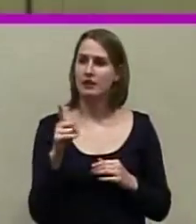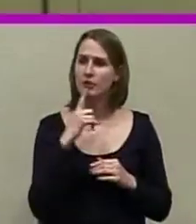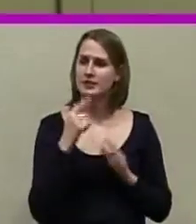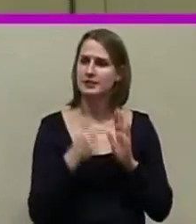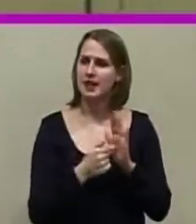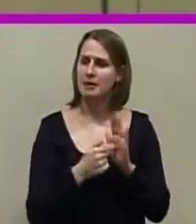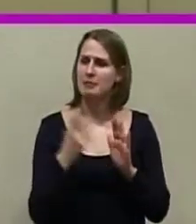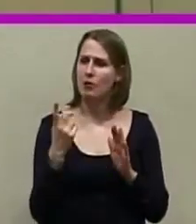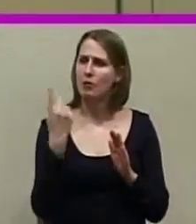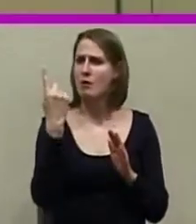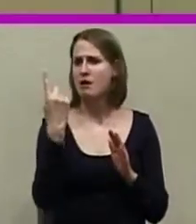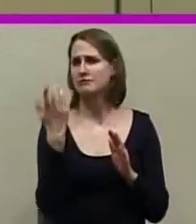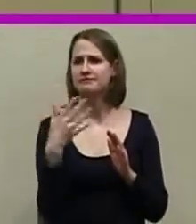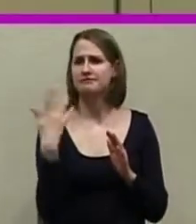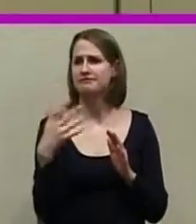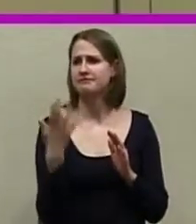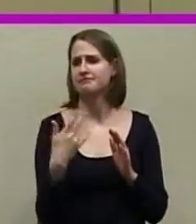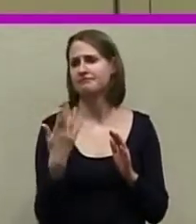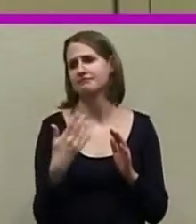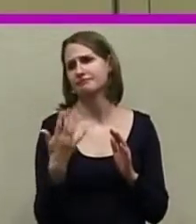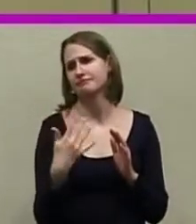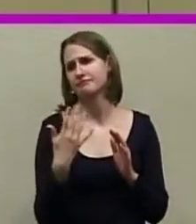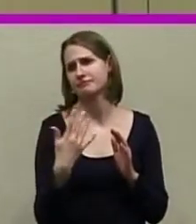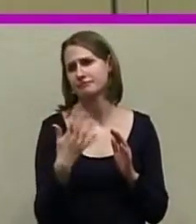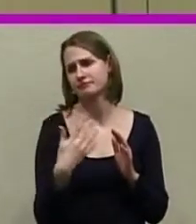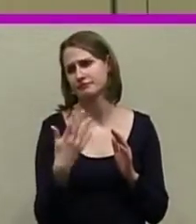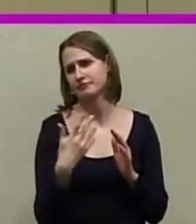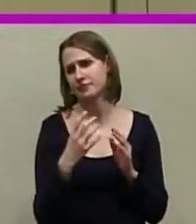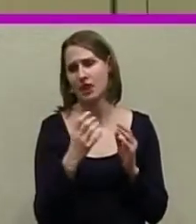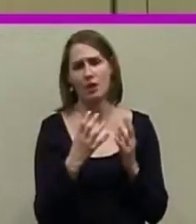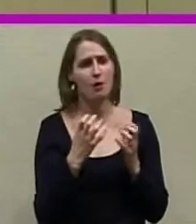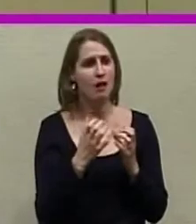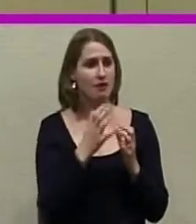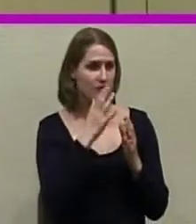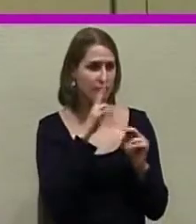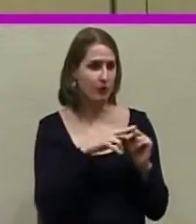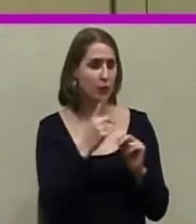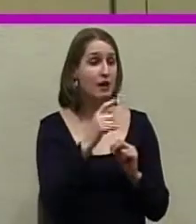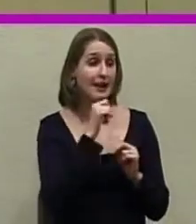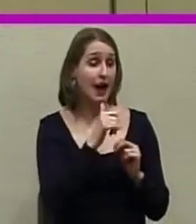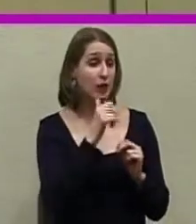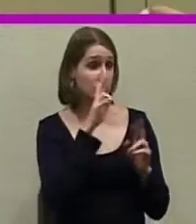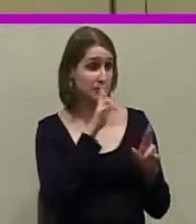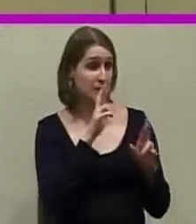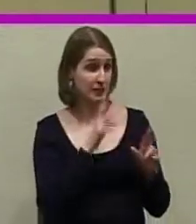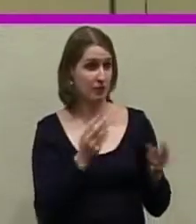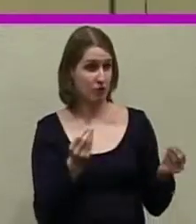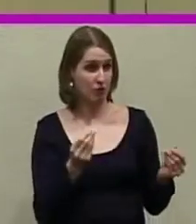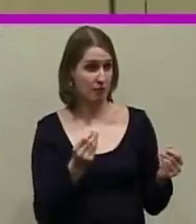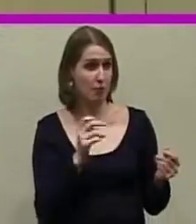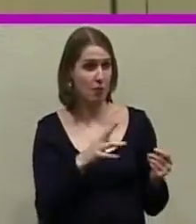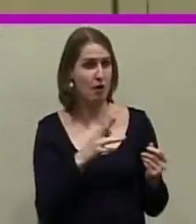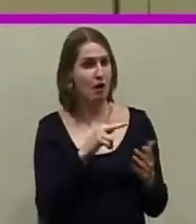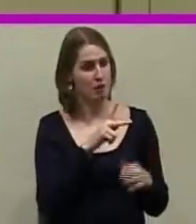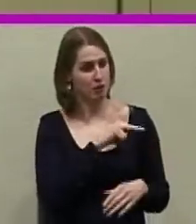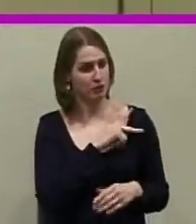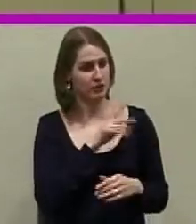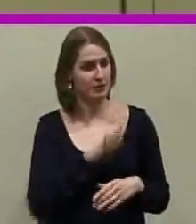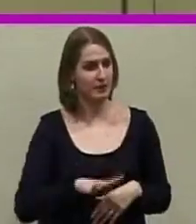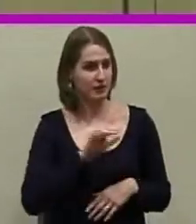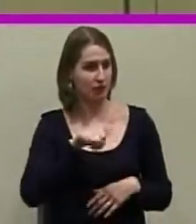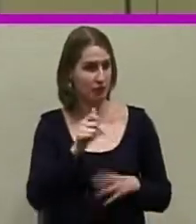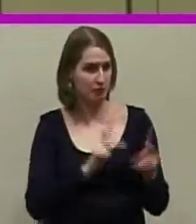me pick a, it's more kind of fun. Not respecting property or personal space of others. And it will give you examples of the